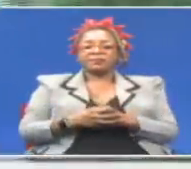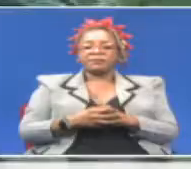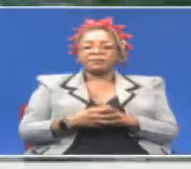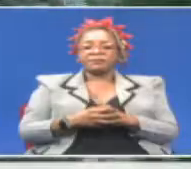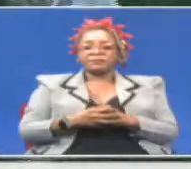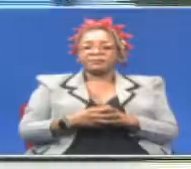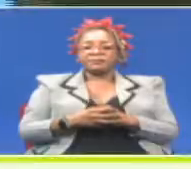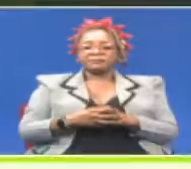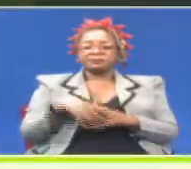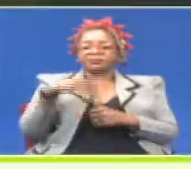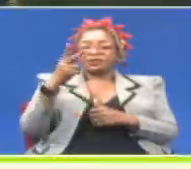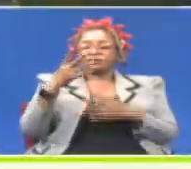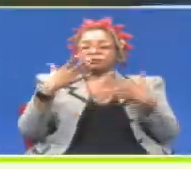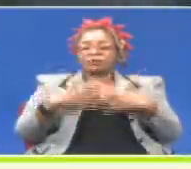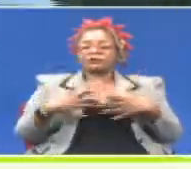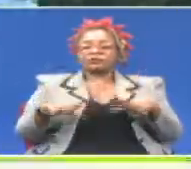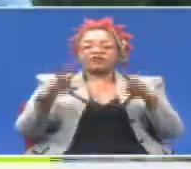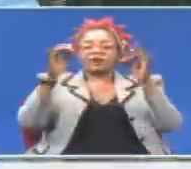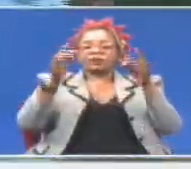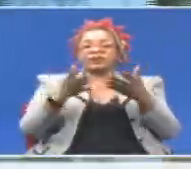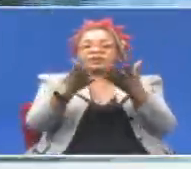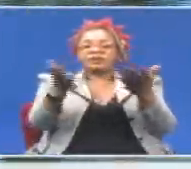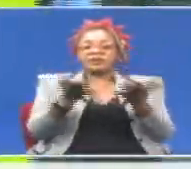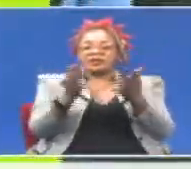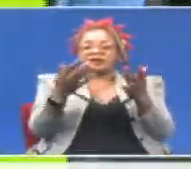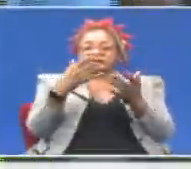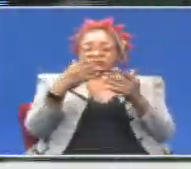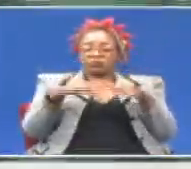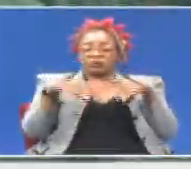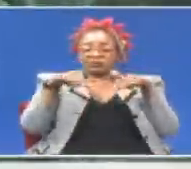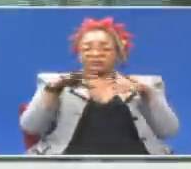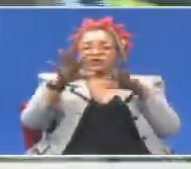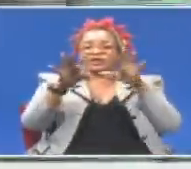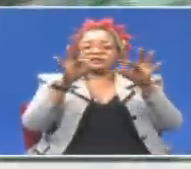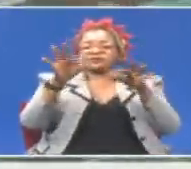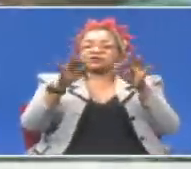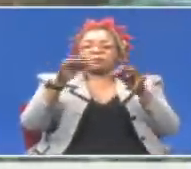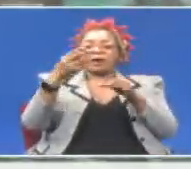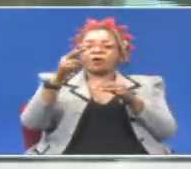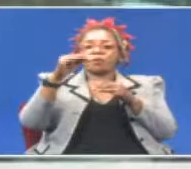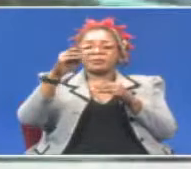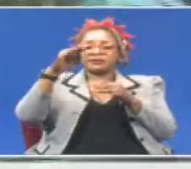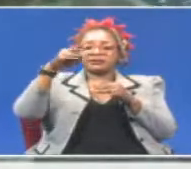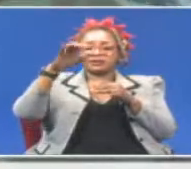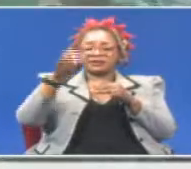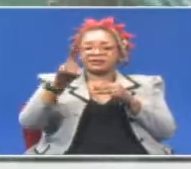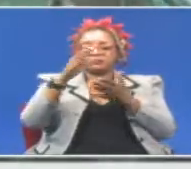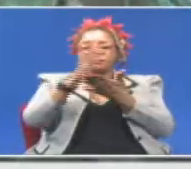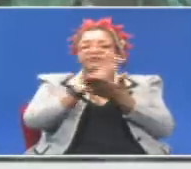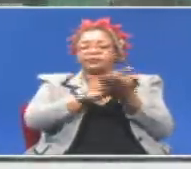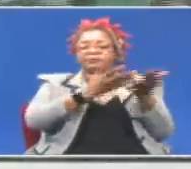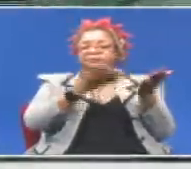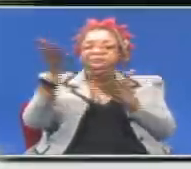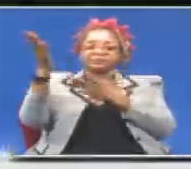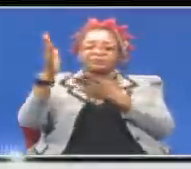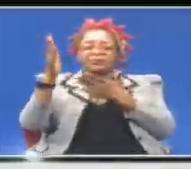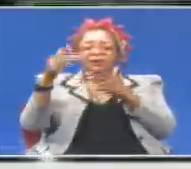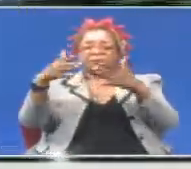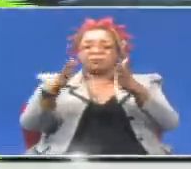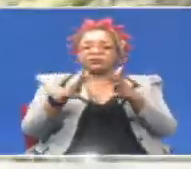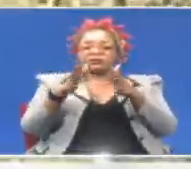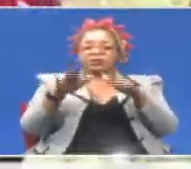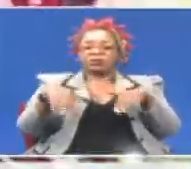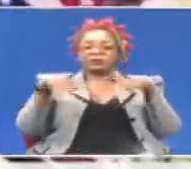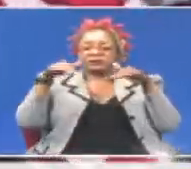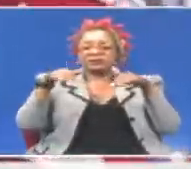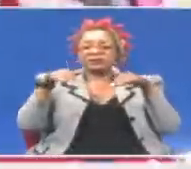Two bodies were also recovered here and processed for identification by homicide detectives before they were transferred to the morgue awaiting an